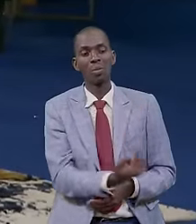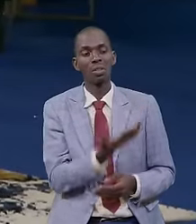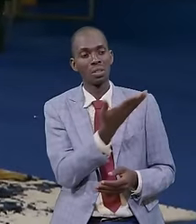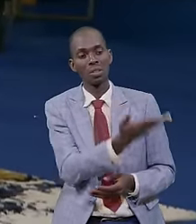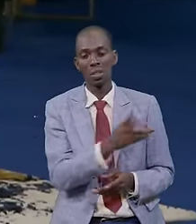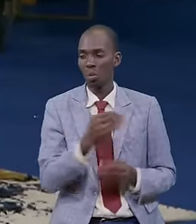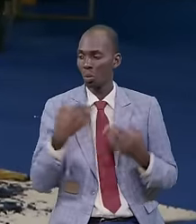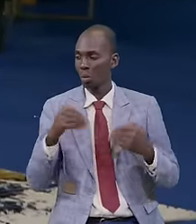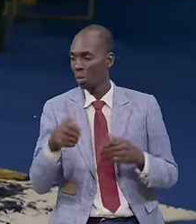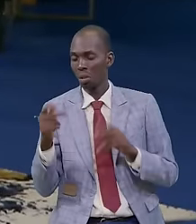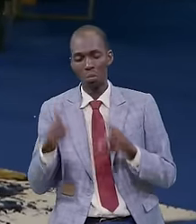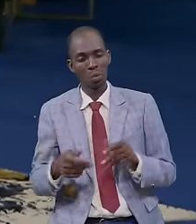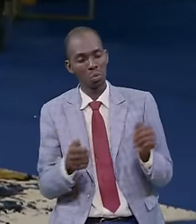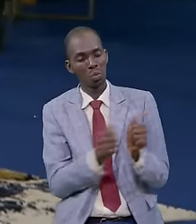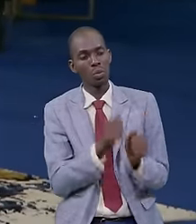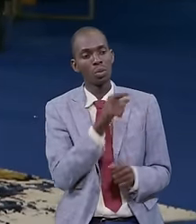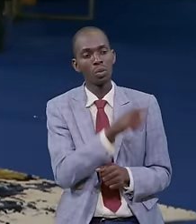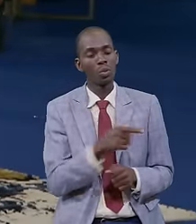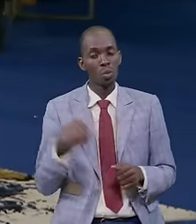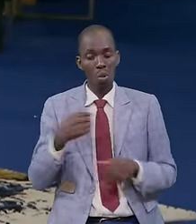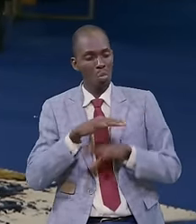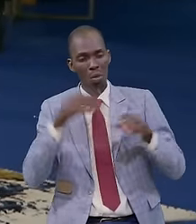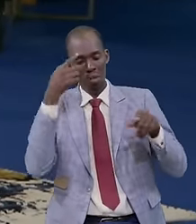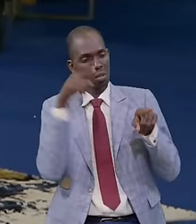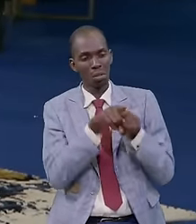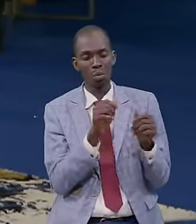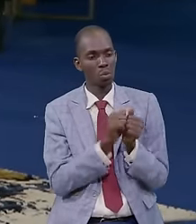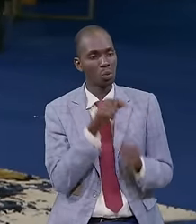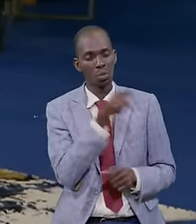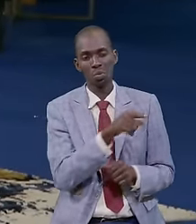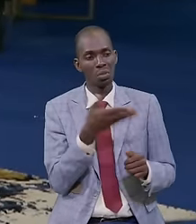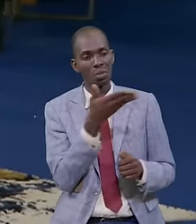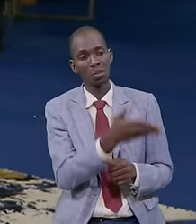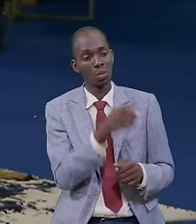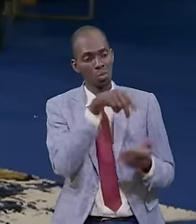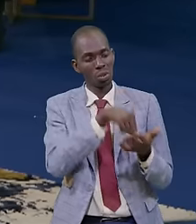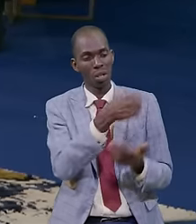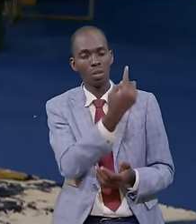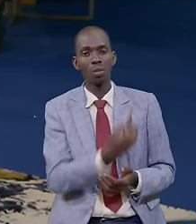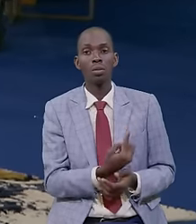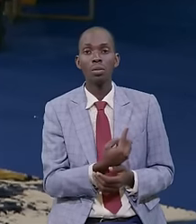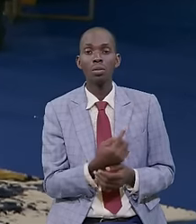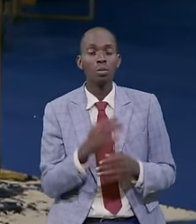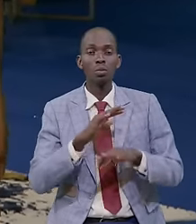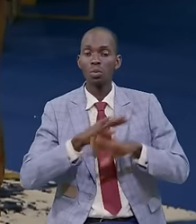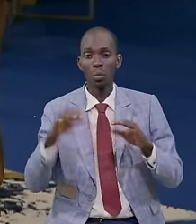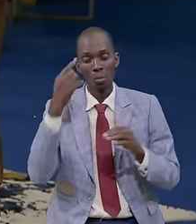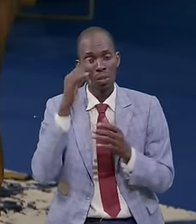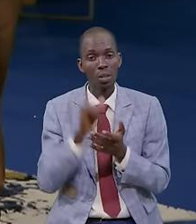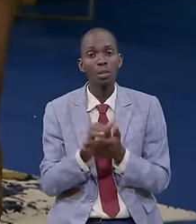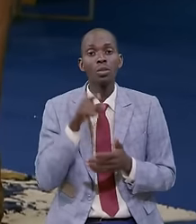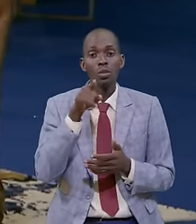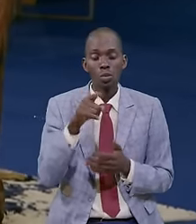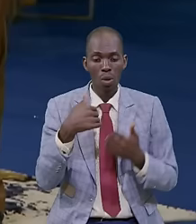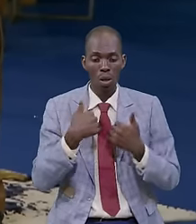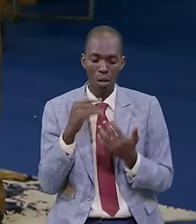And we don't agree with you. You have to be firm. You have chosen the way. You have chosen the path.